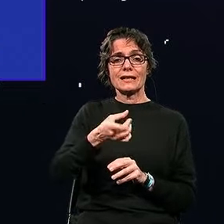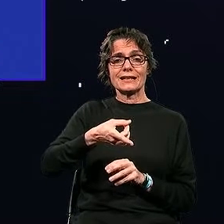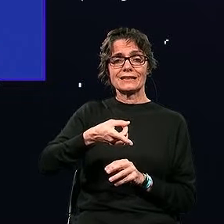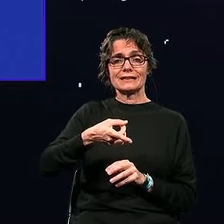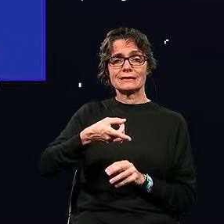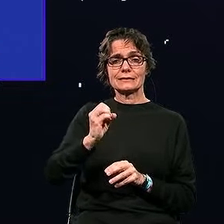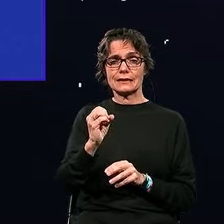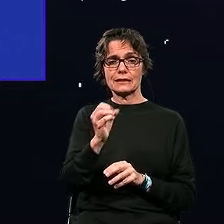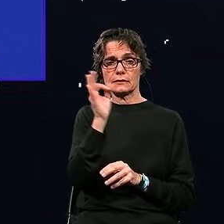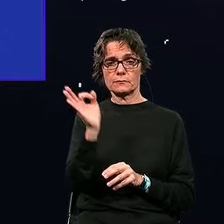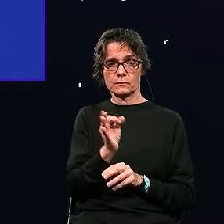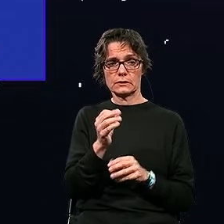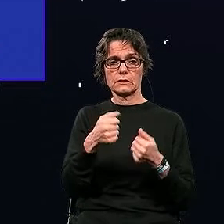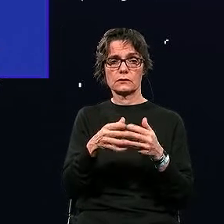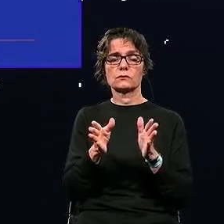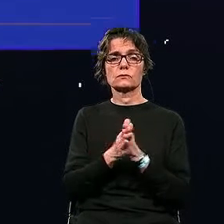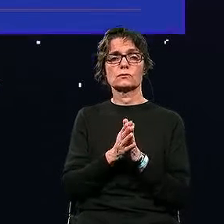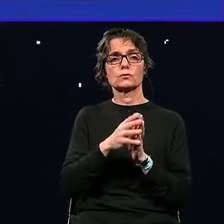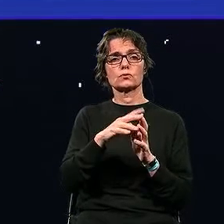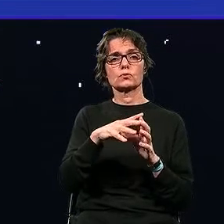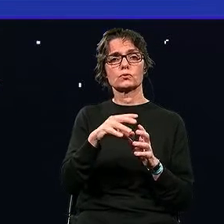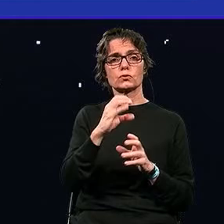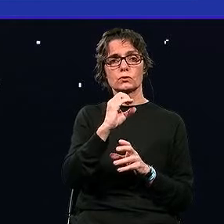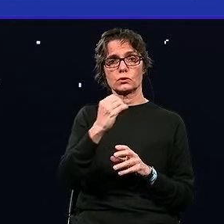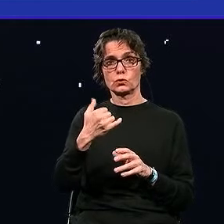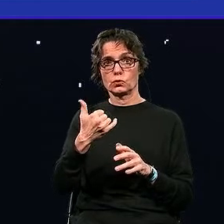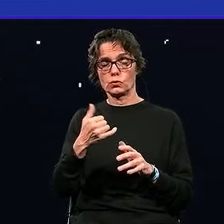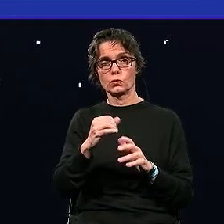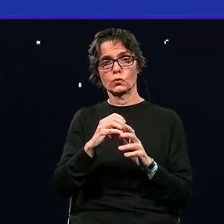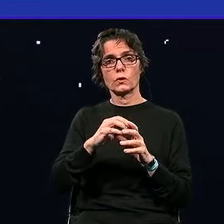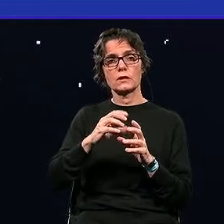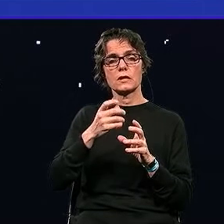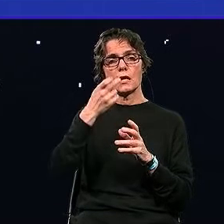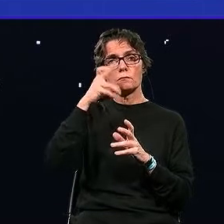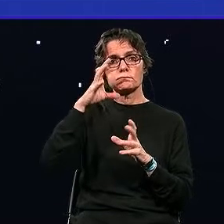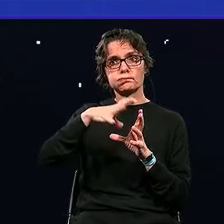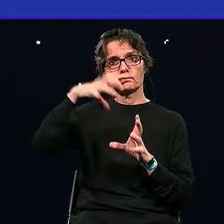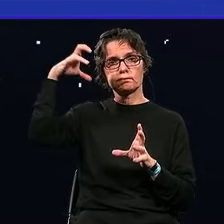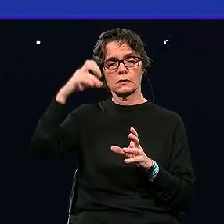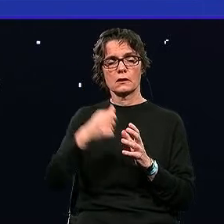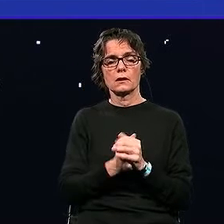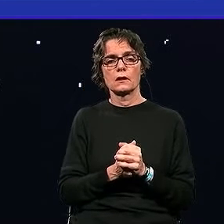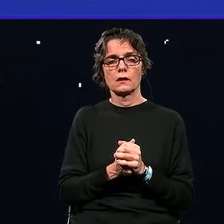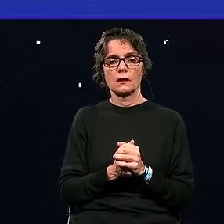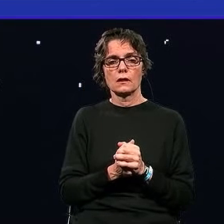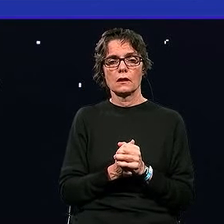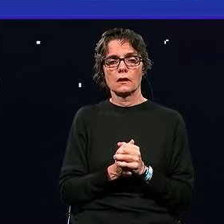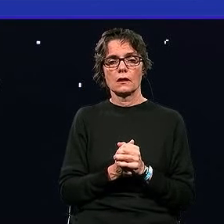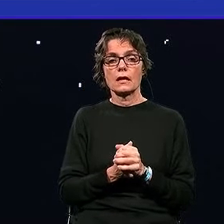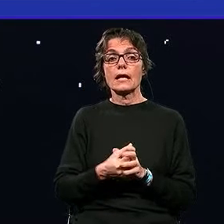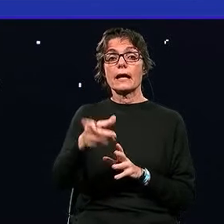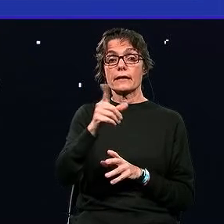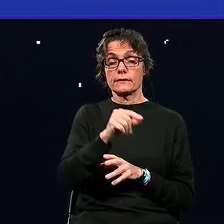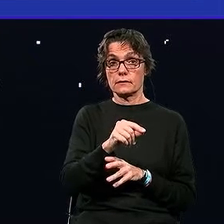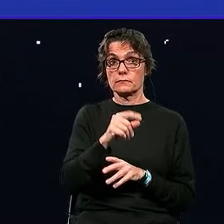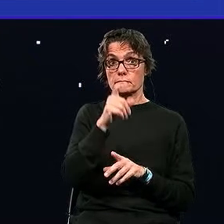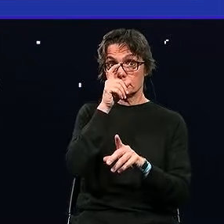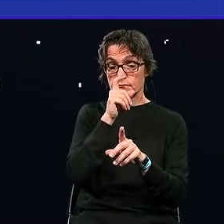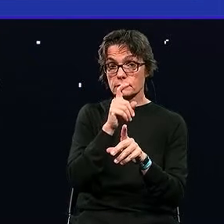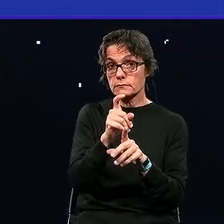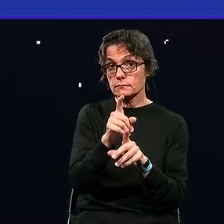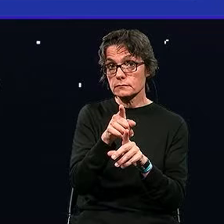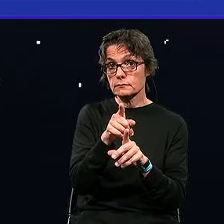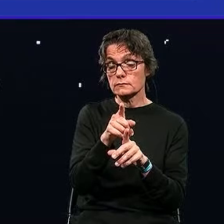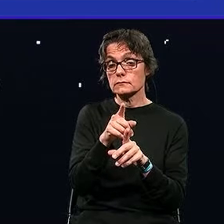gases that are going into the atmosphere. So I will talk about each of those in turn. And we should also remember nature. This